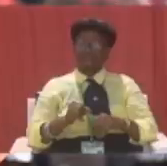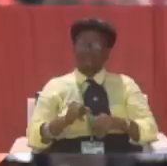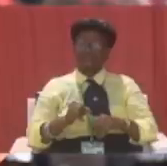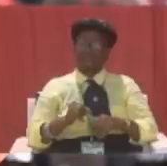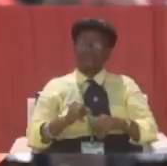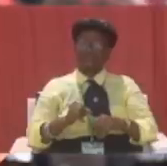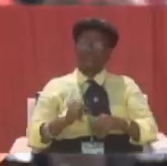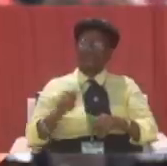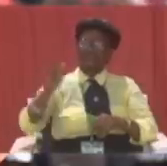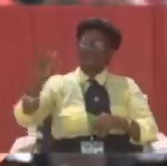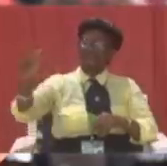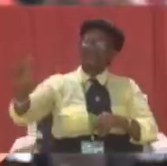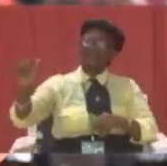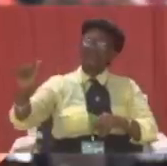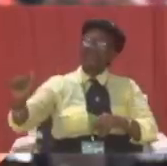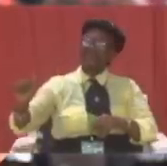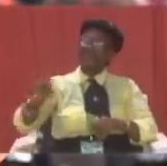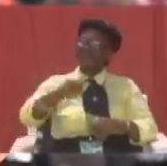Gehazi saw